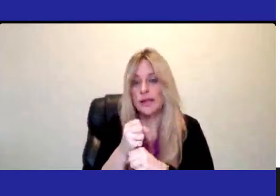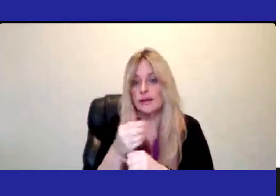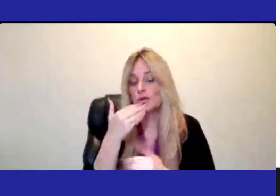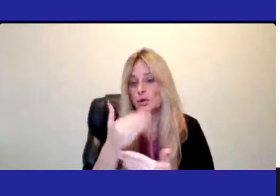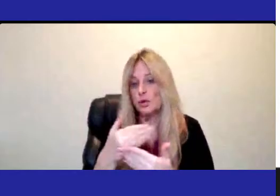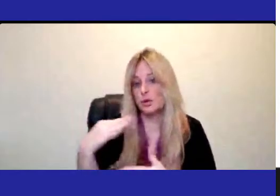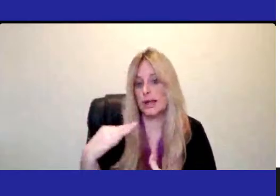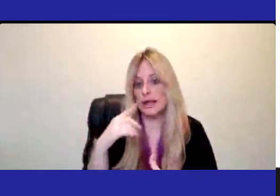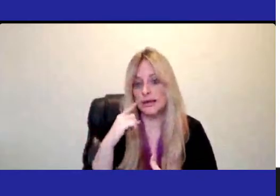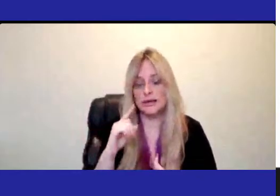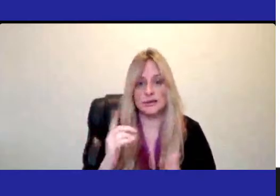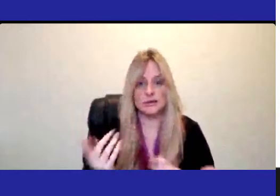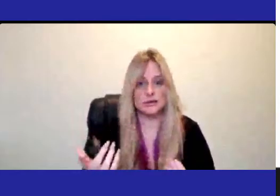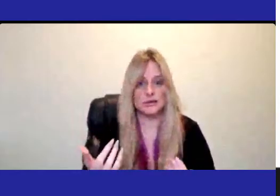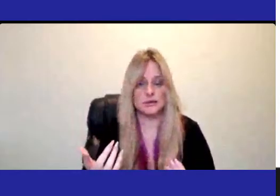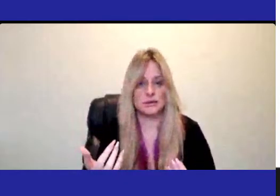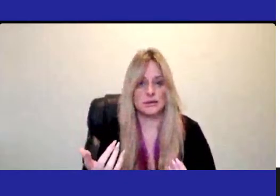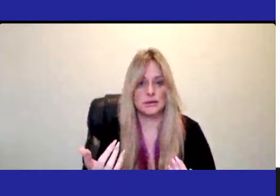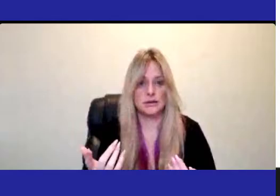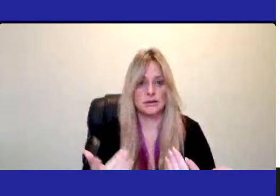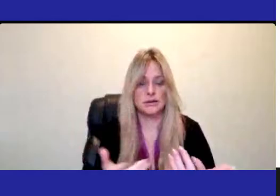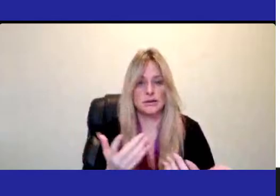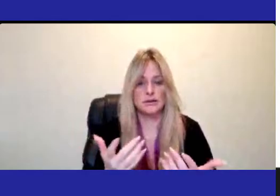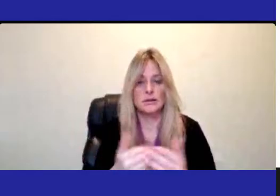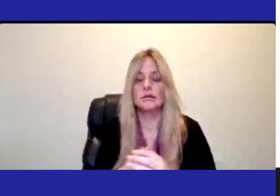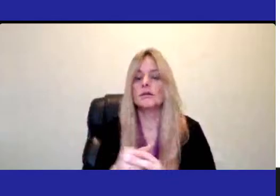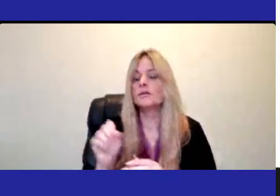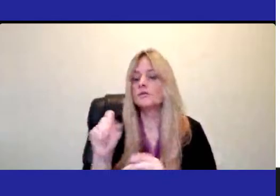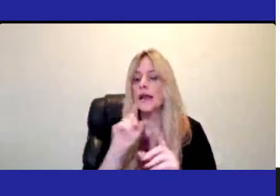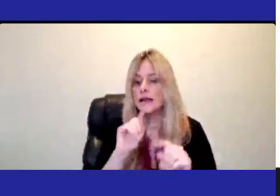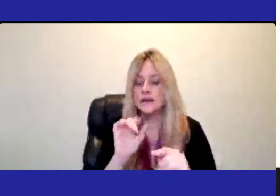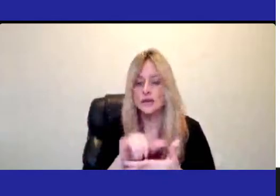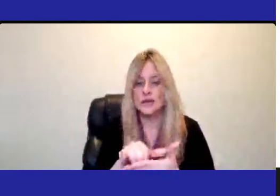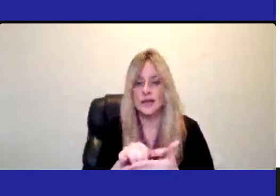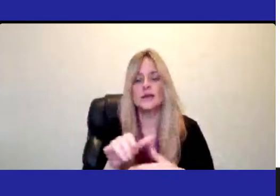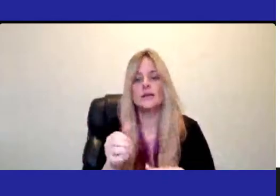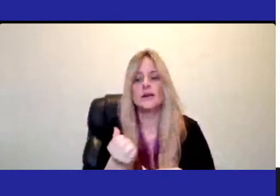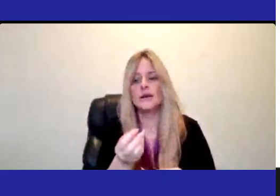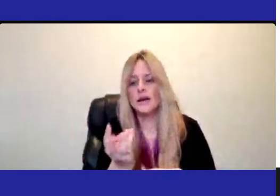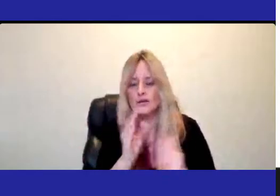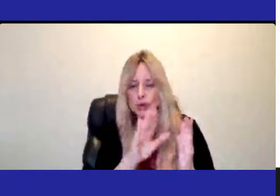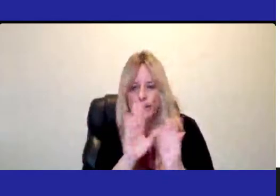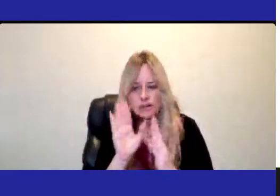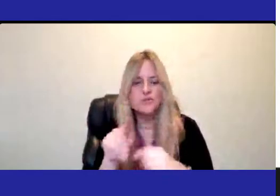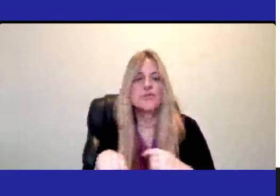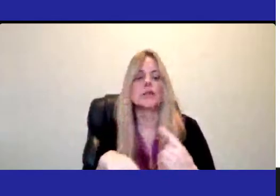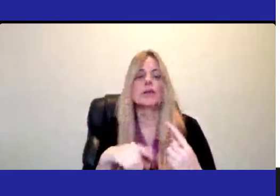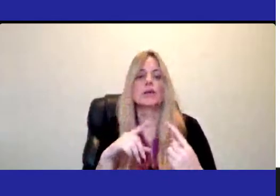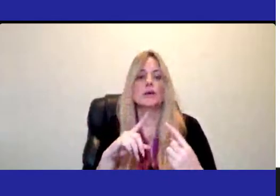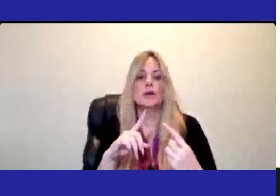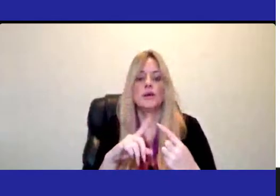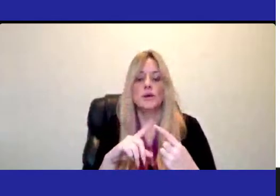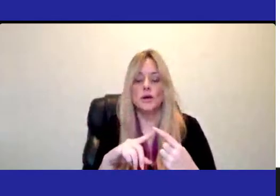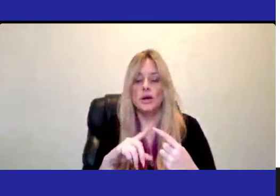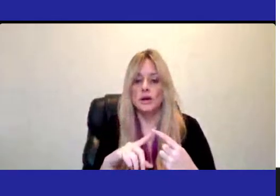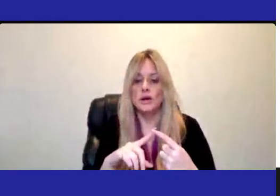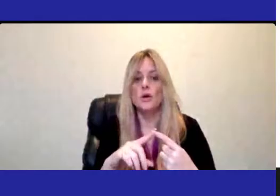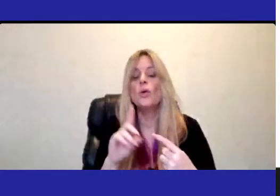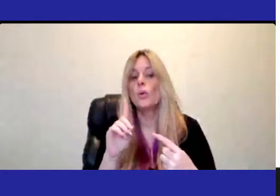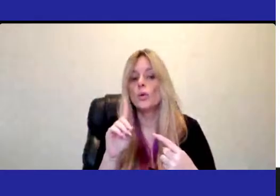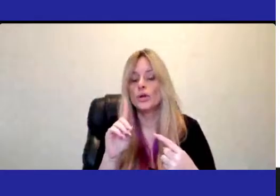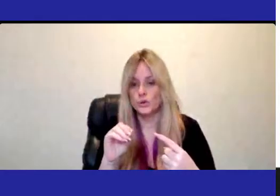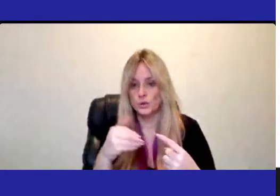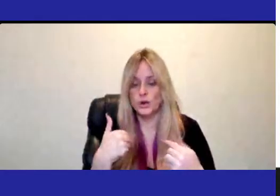slots? Do you know offhand? Yeah, I can answer that in a couple of ways. One is that we do